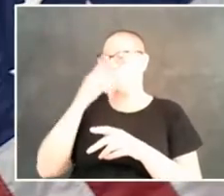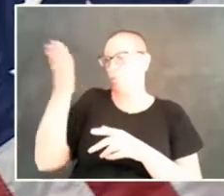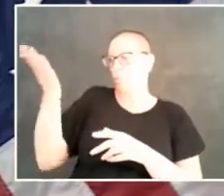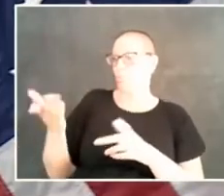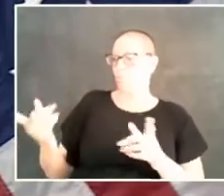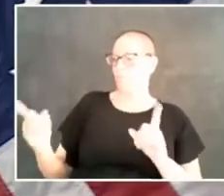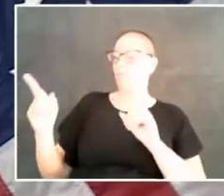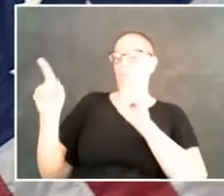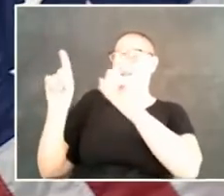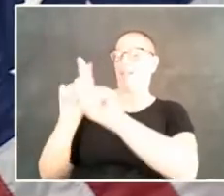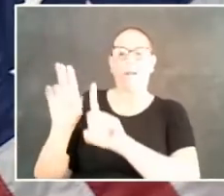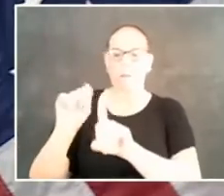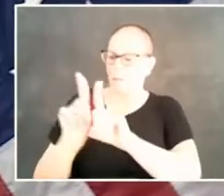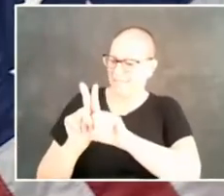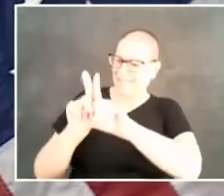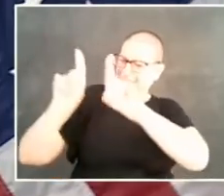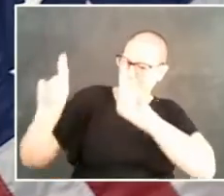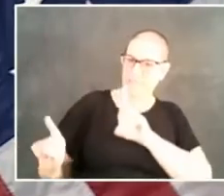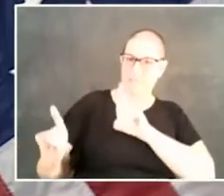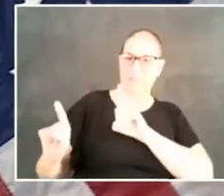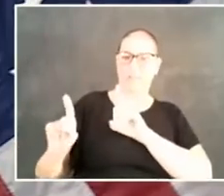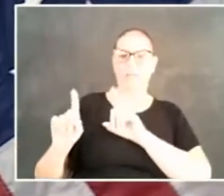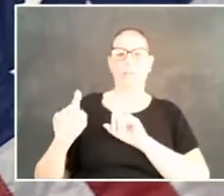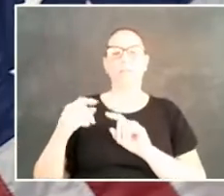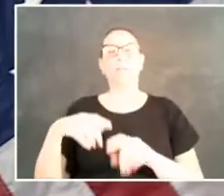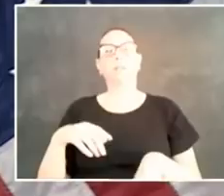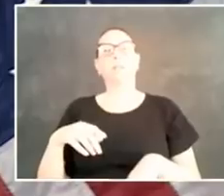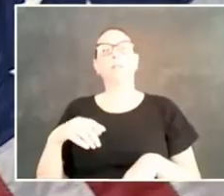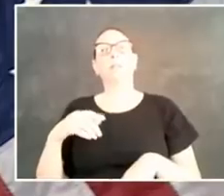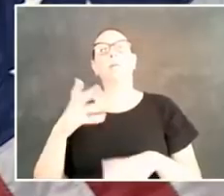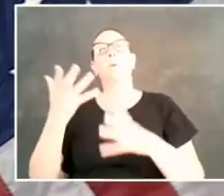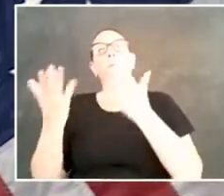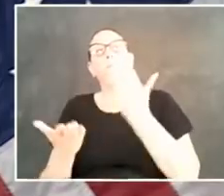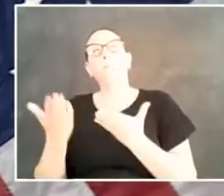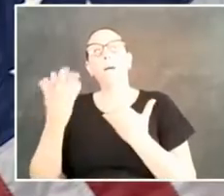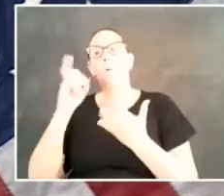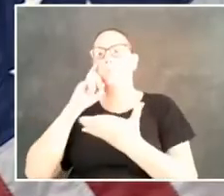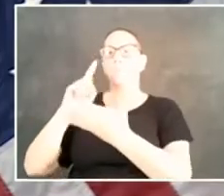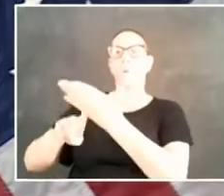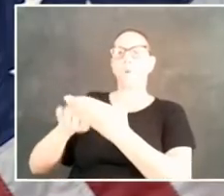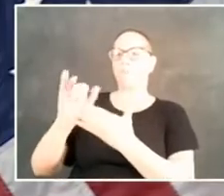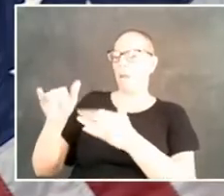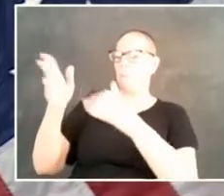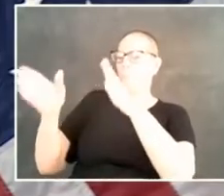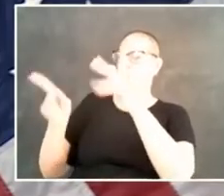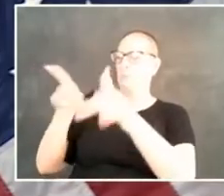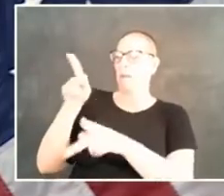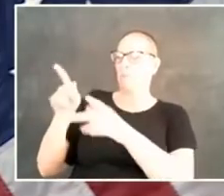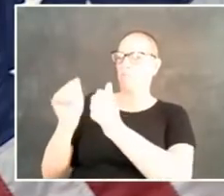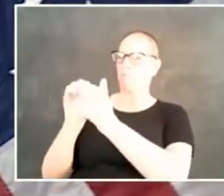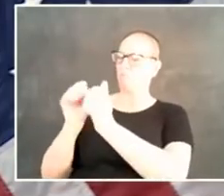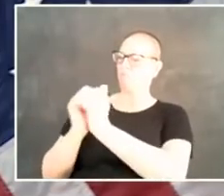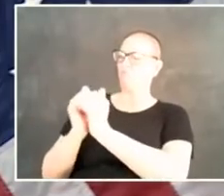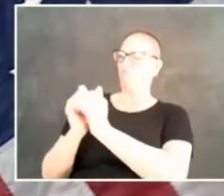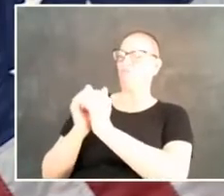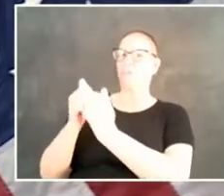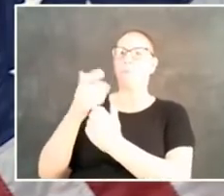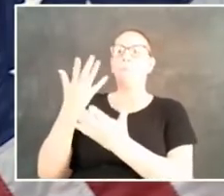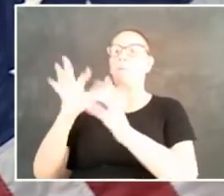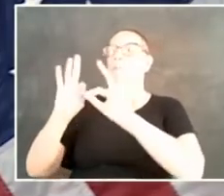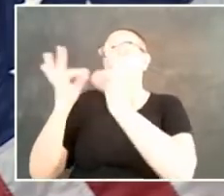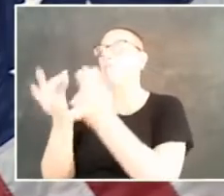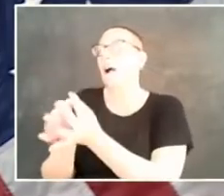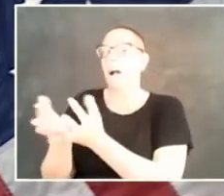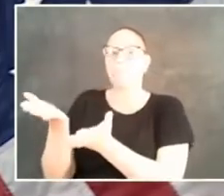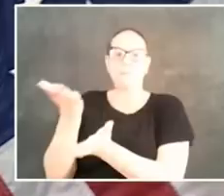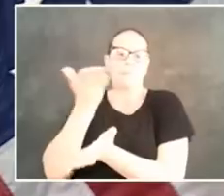see where you can say, oh, look at those people, they're close together, but they're definably members of a family. People need to be honest about this because it's not cute to say,